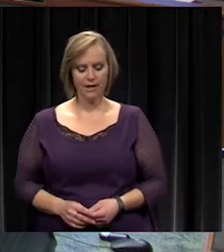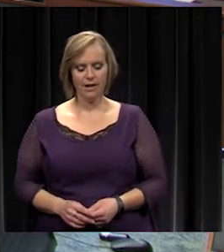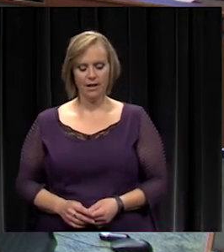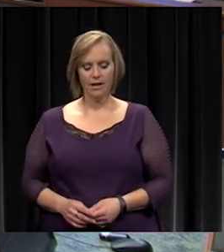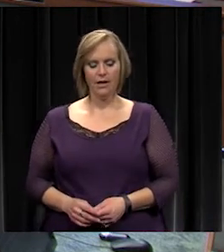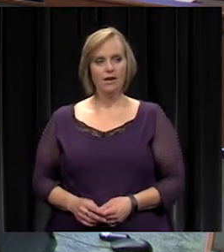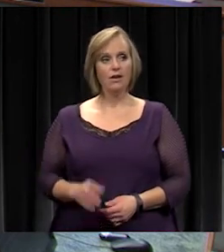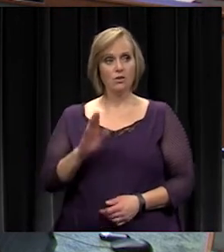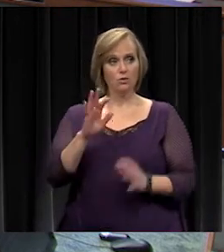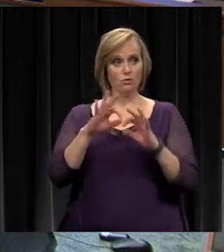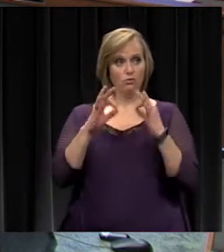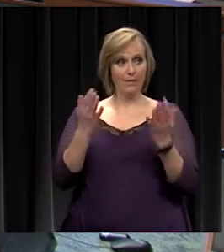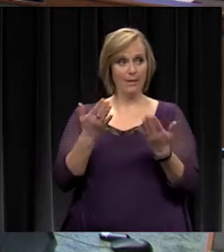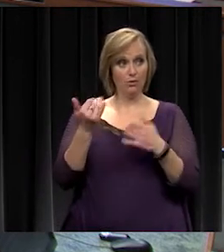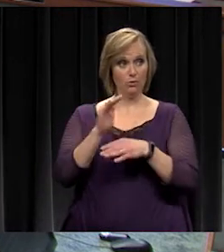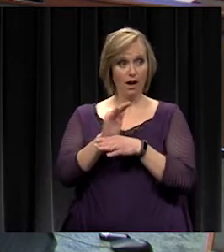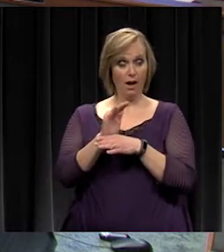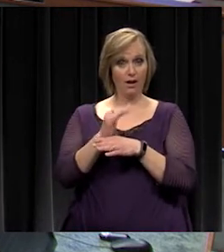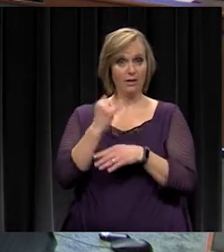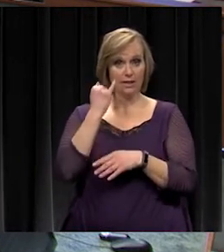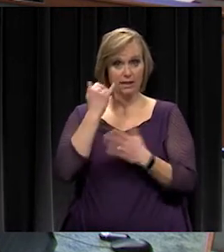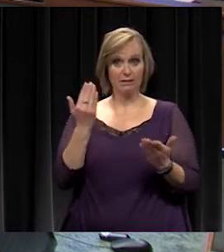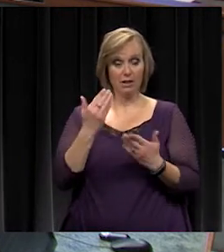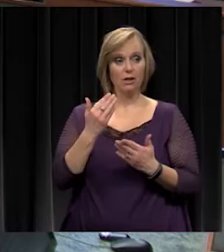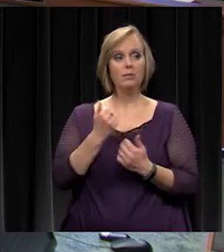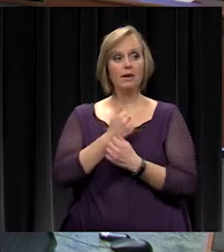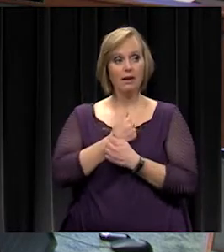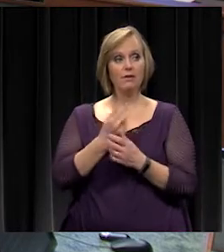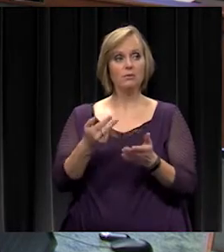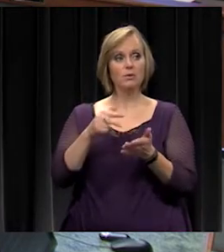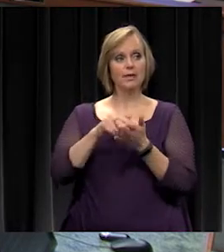Is your family here tonight? If so, we'd love for them to stand and be recognized as well.